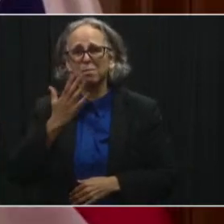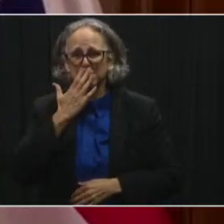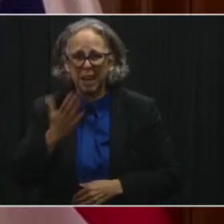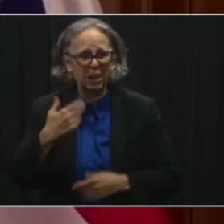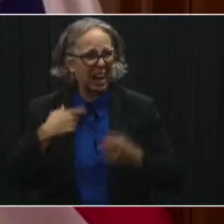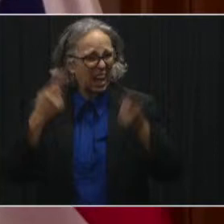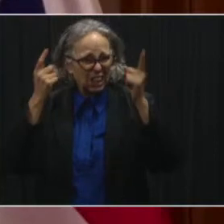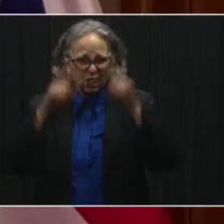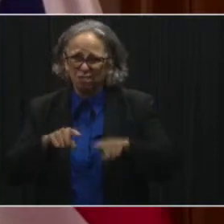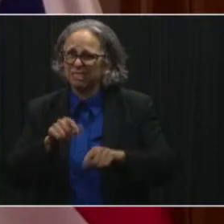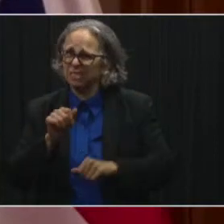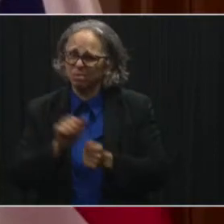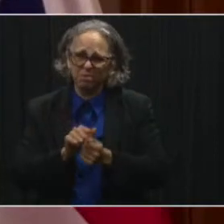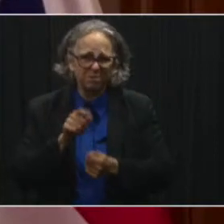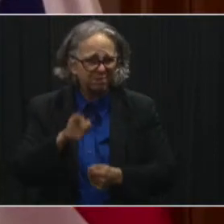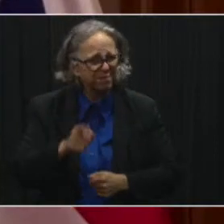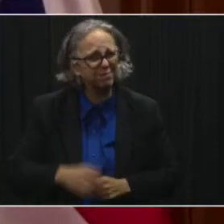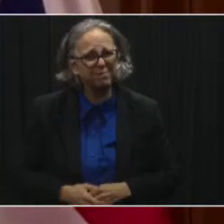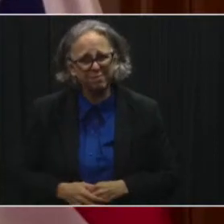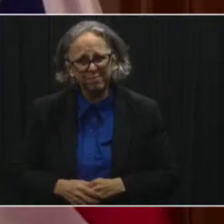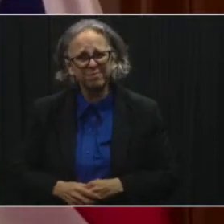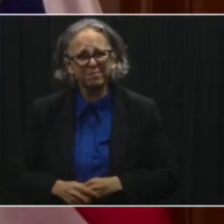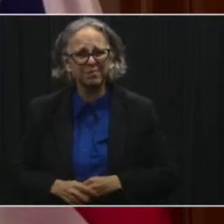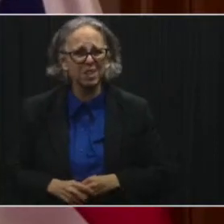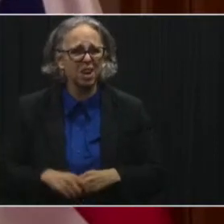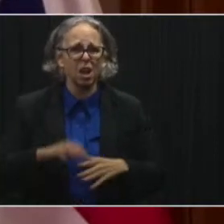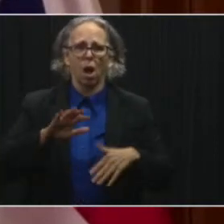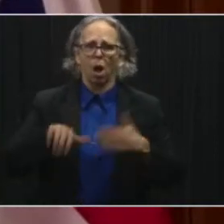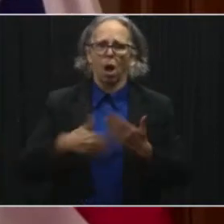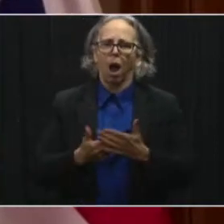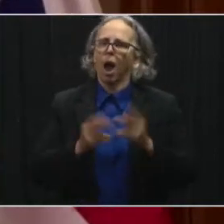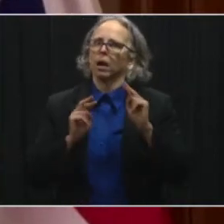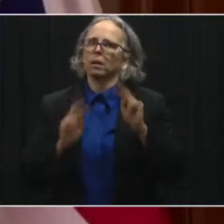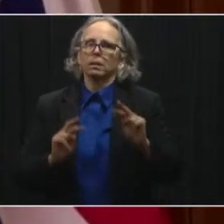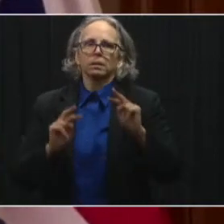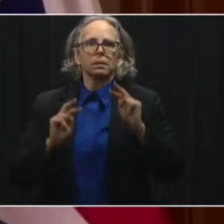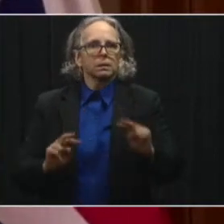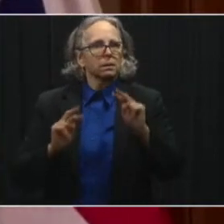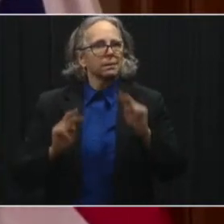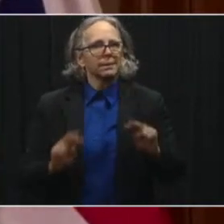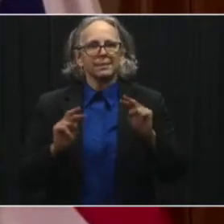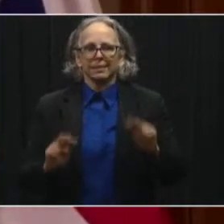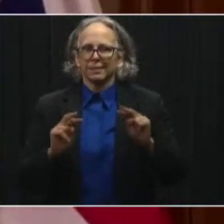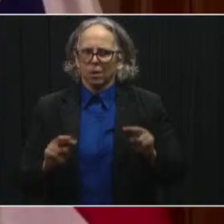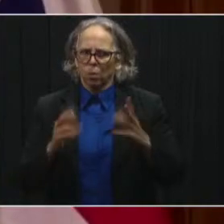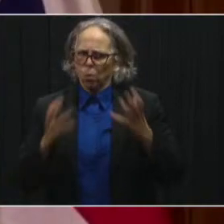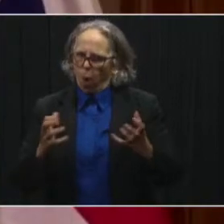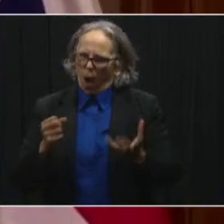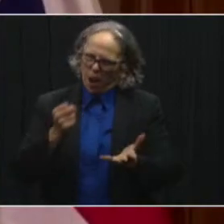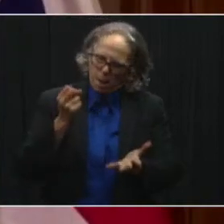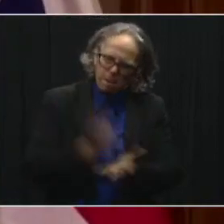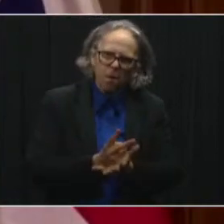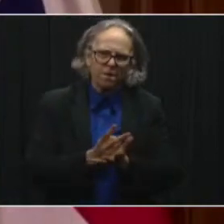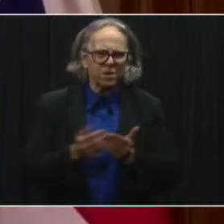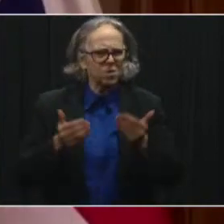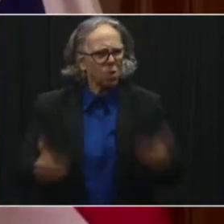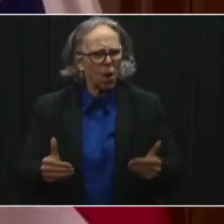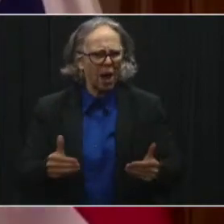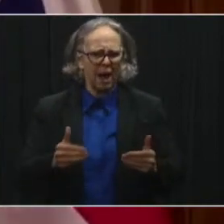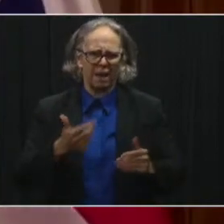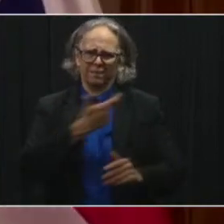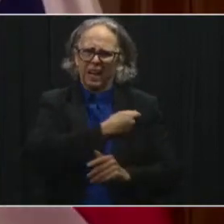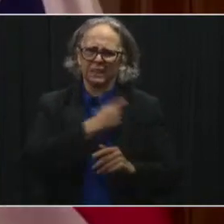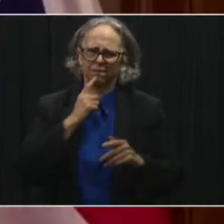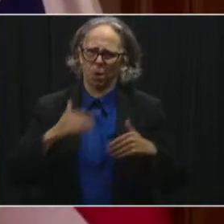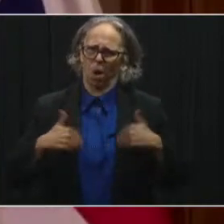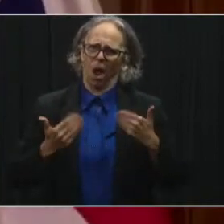think it is something that we're all looking forward to. Can't come soon enough. But I